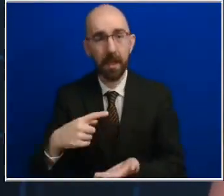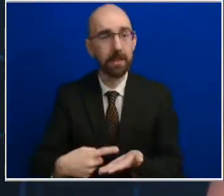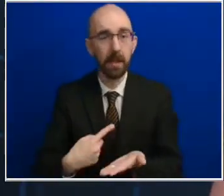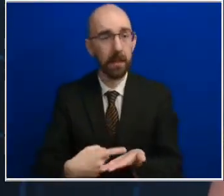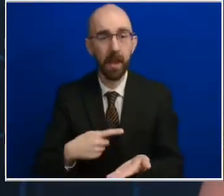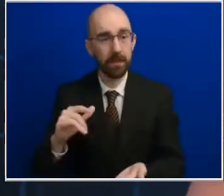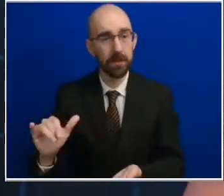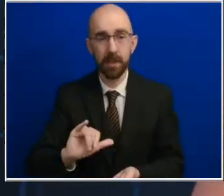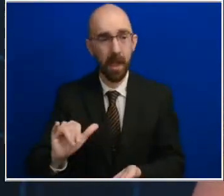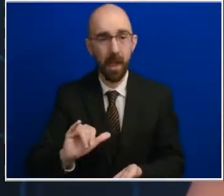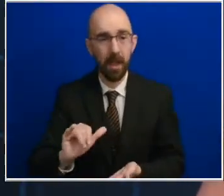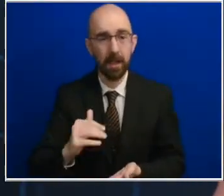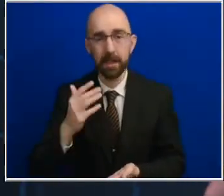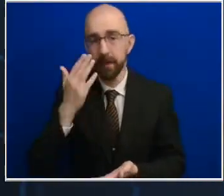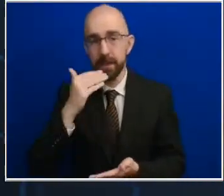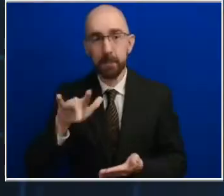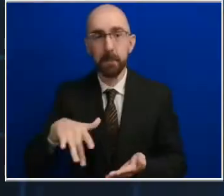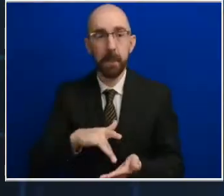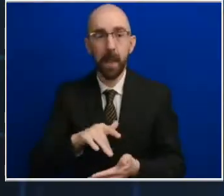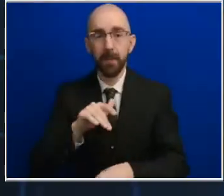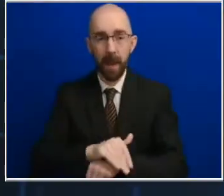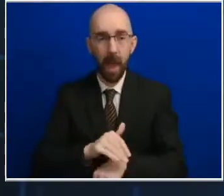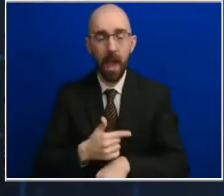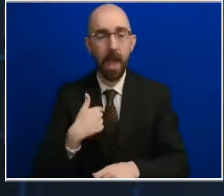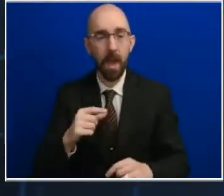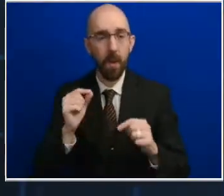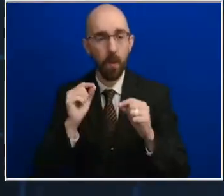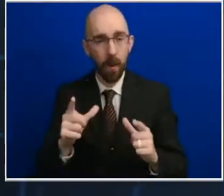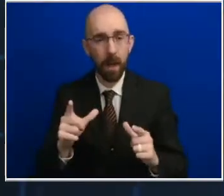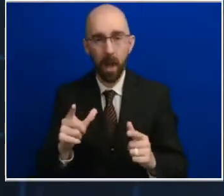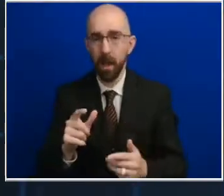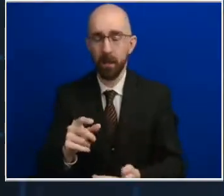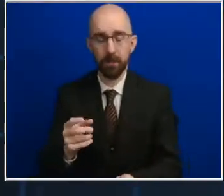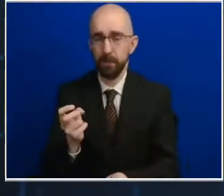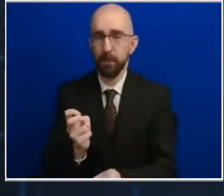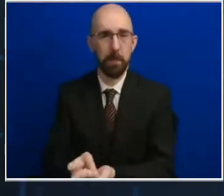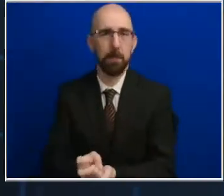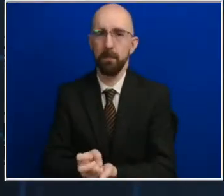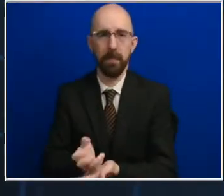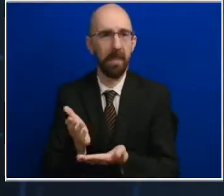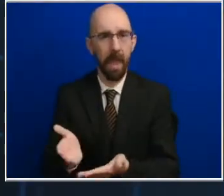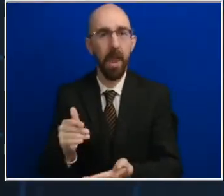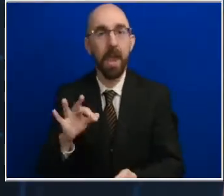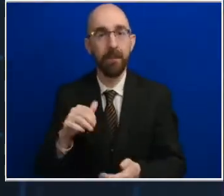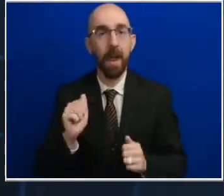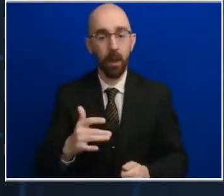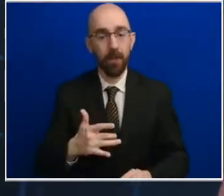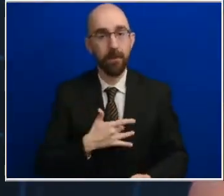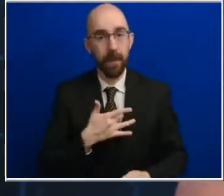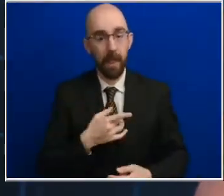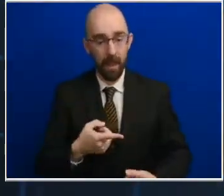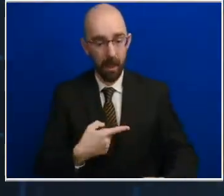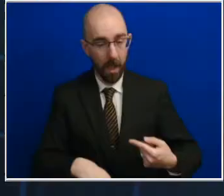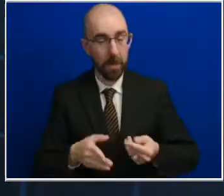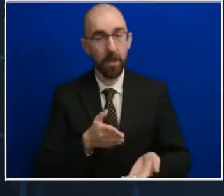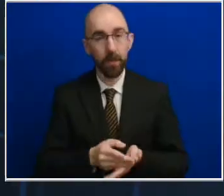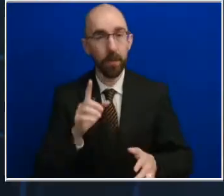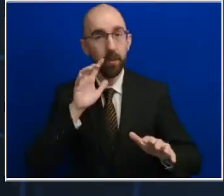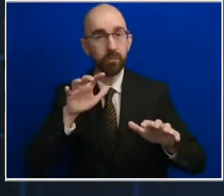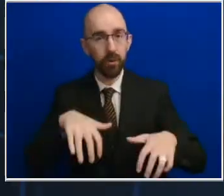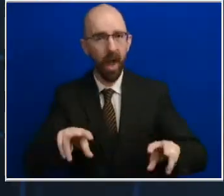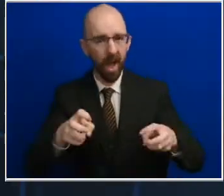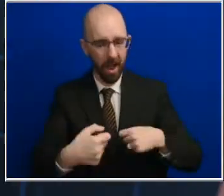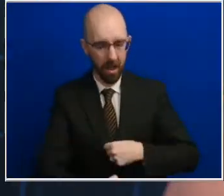you know, sleeping in the middle of the night, and I'd wake up, go right into it. But if I could feel them coming through the shock, I could go find